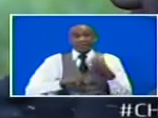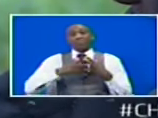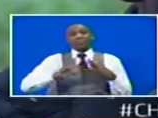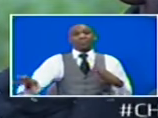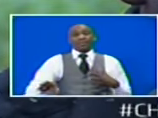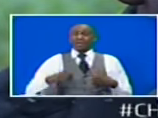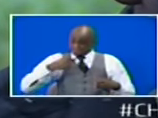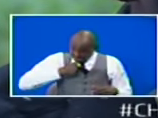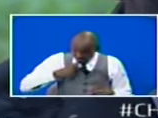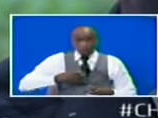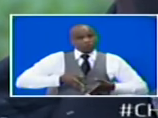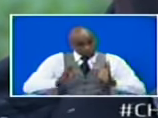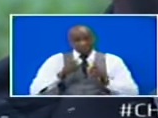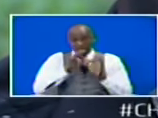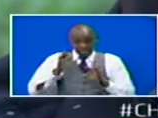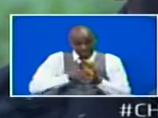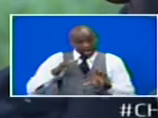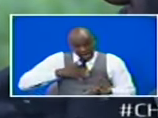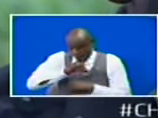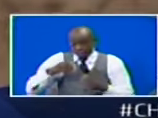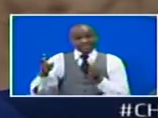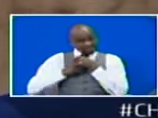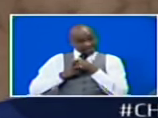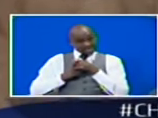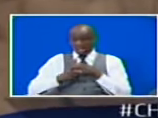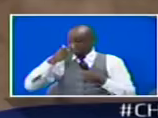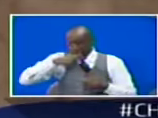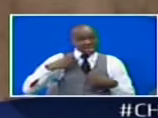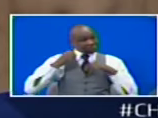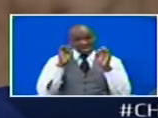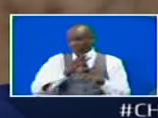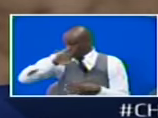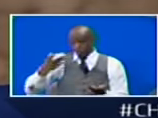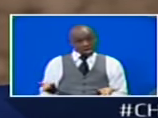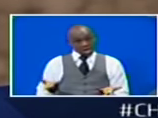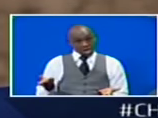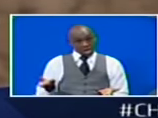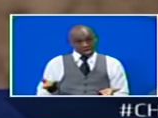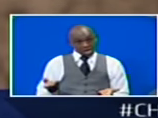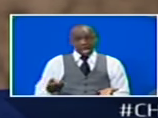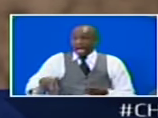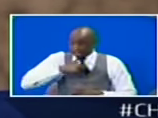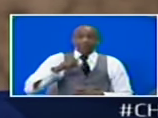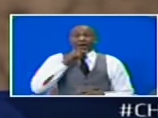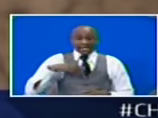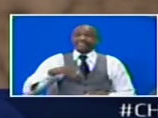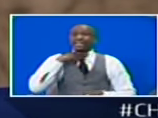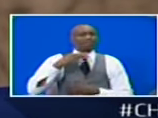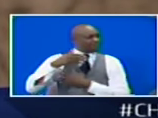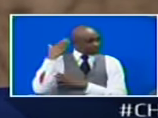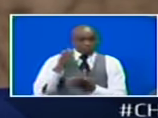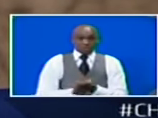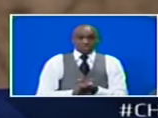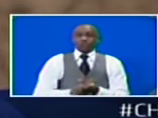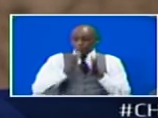kwetu nimezaliwa kwa watoto saba. Hakuna mmoja hata mmoja ako na kasoro. Na sisi wazazi wetu waliaga tukiwa watoto.